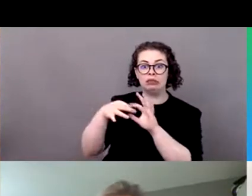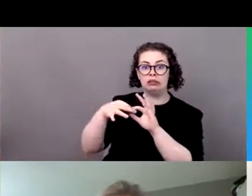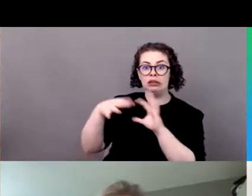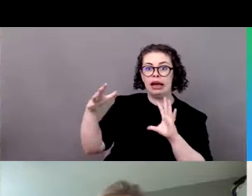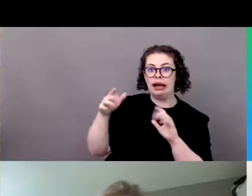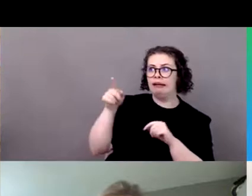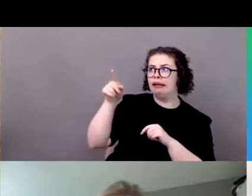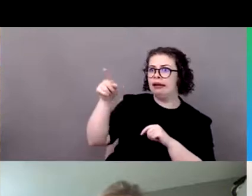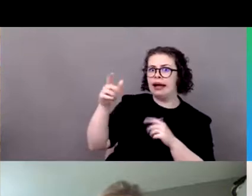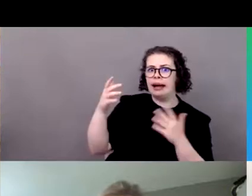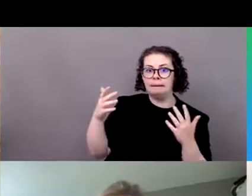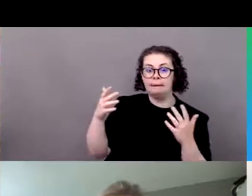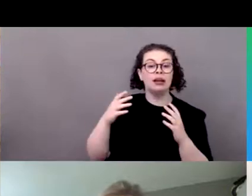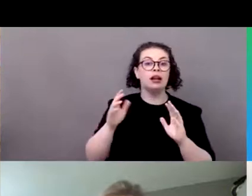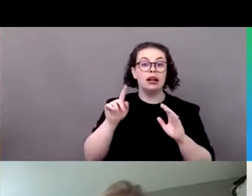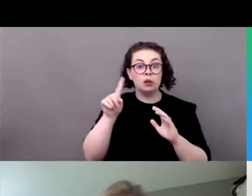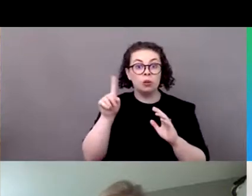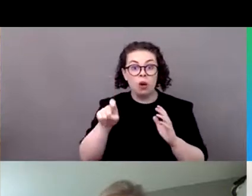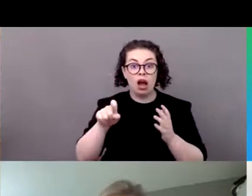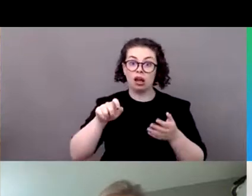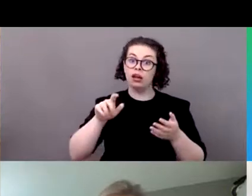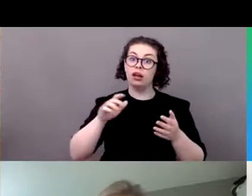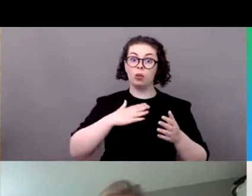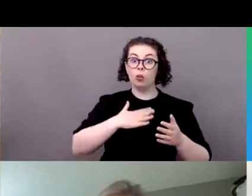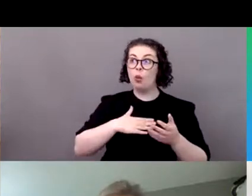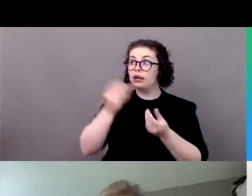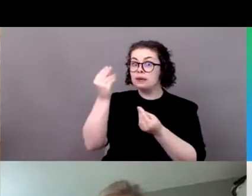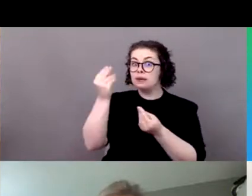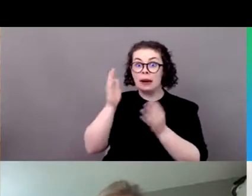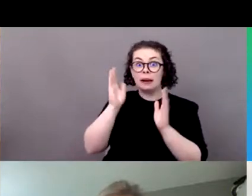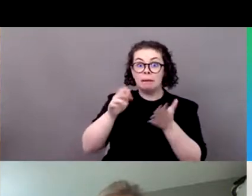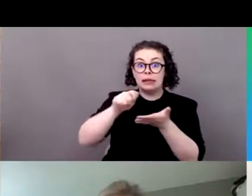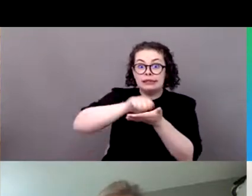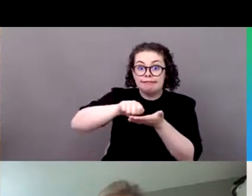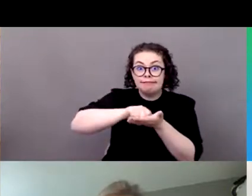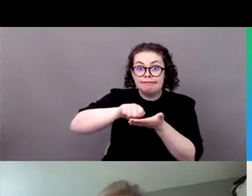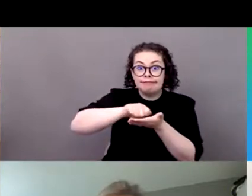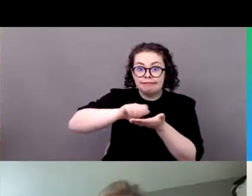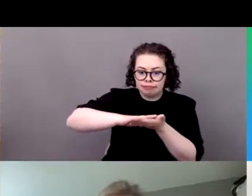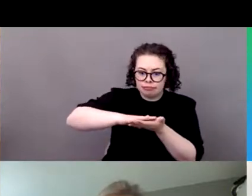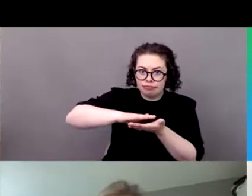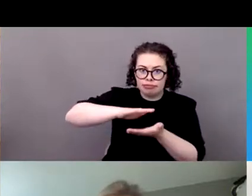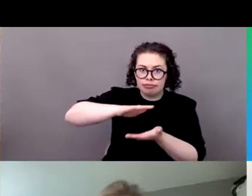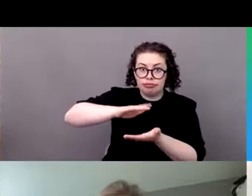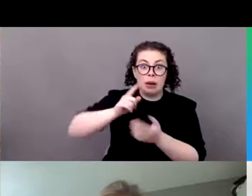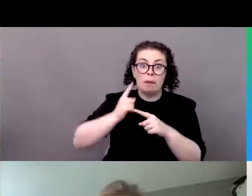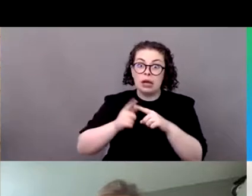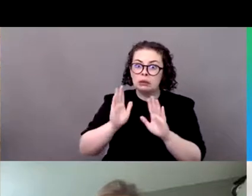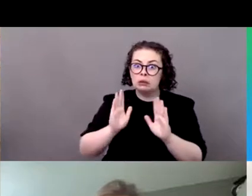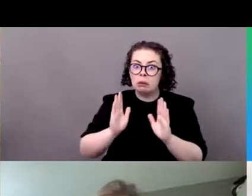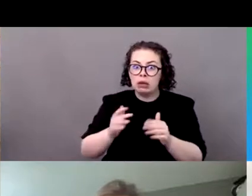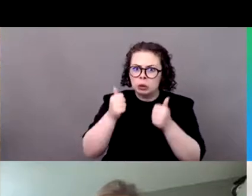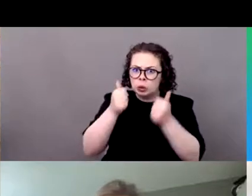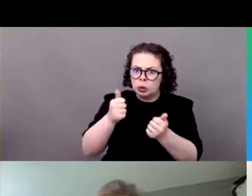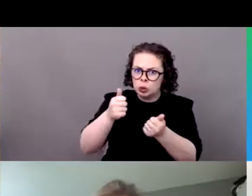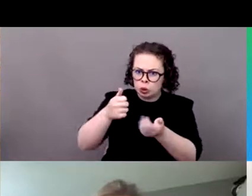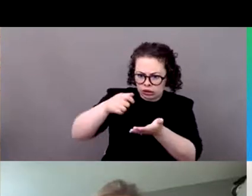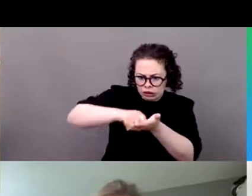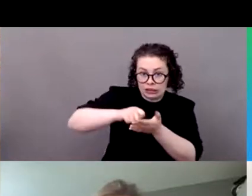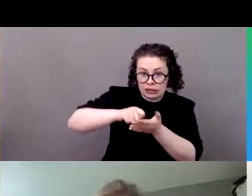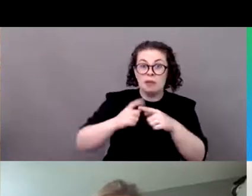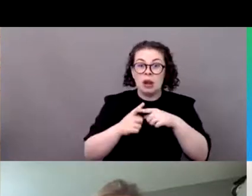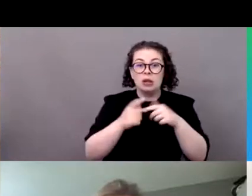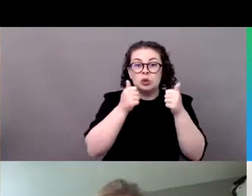application has to be very good, but also the partnership that we build has to be ambitious enough to reach the objective.